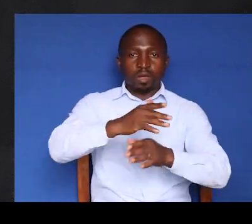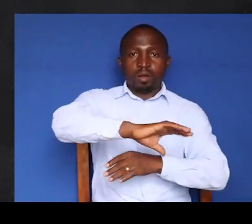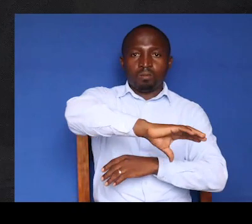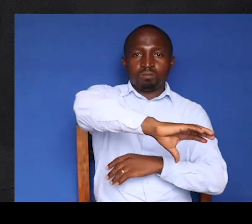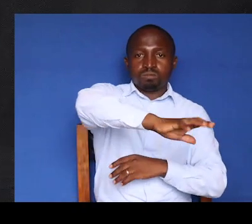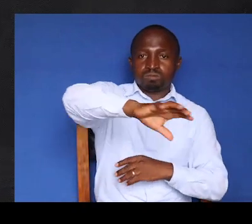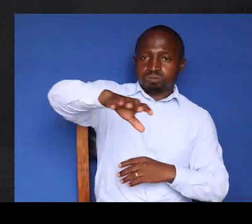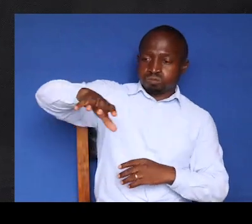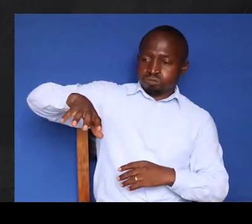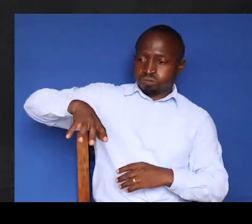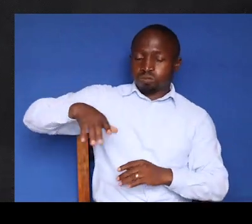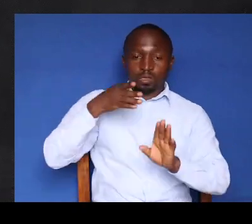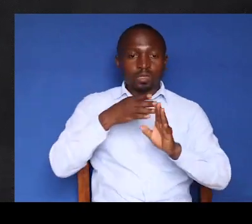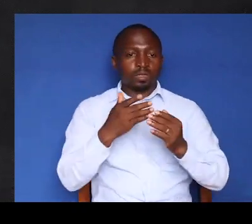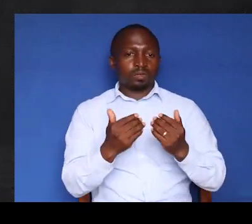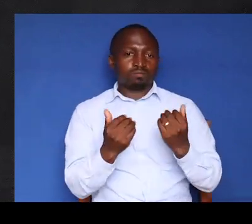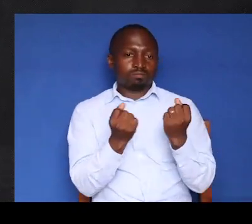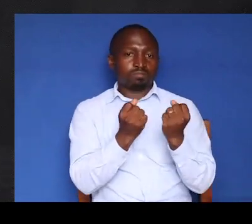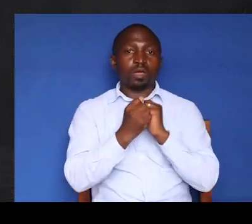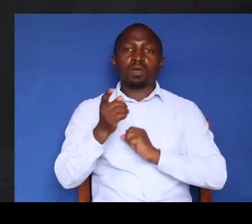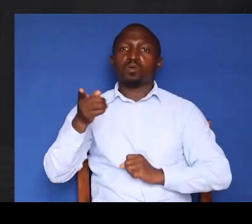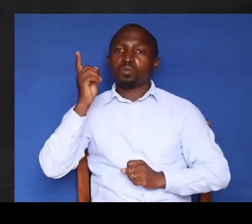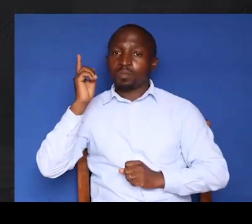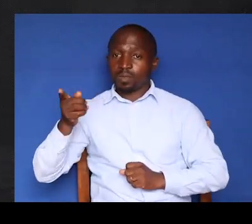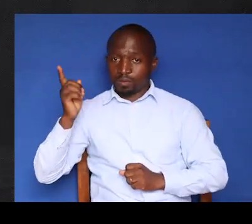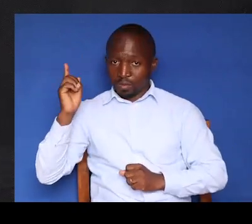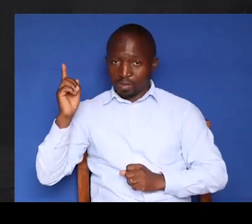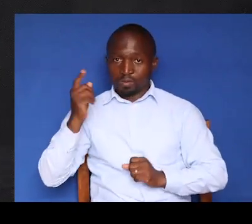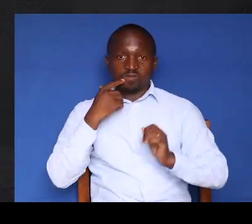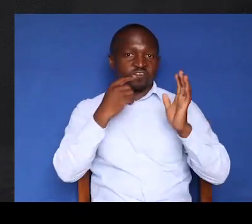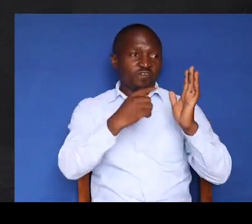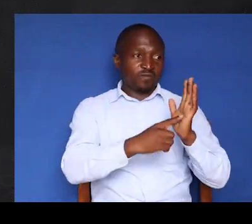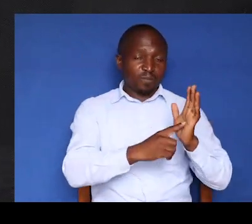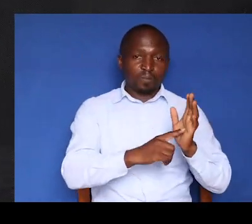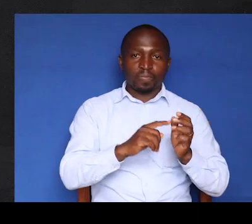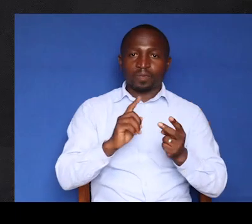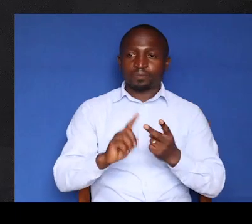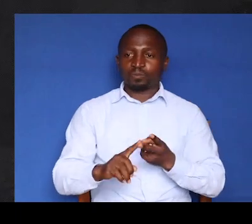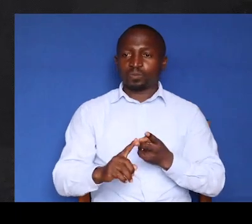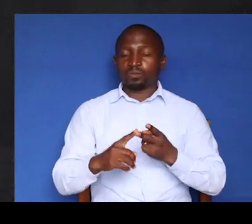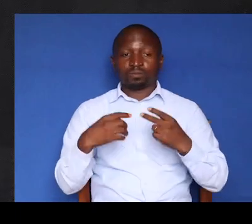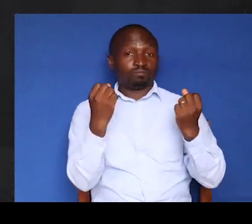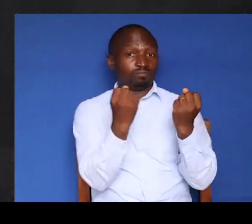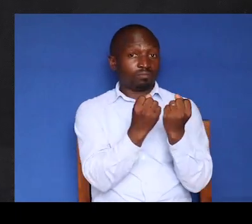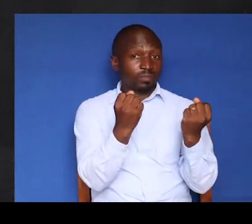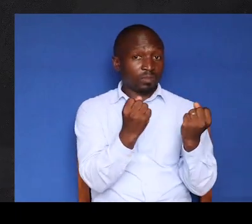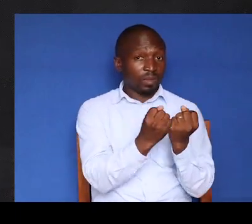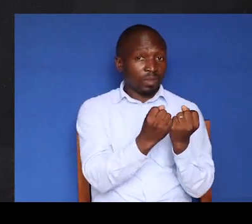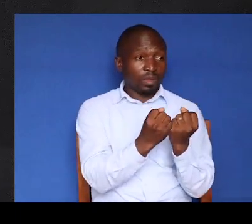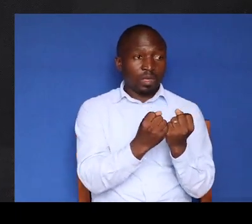for hydroelectricity production. For example, the construction of